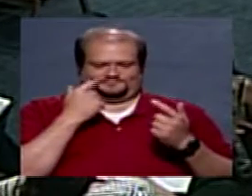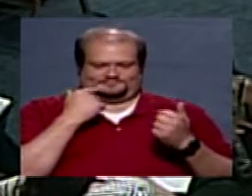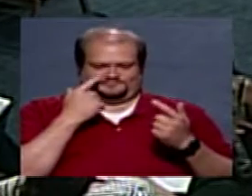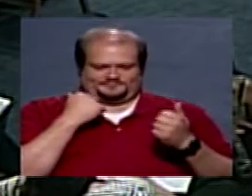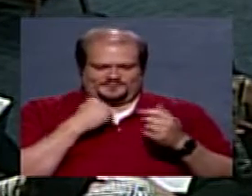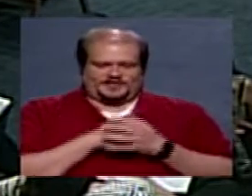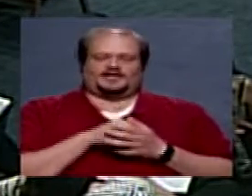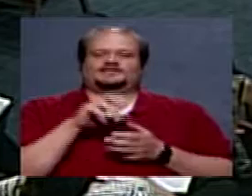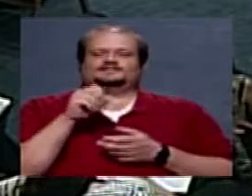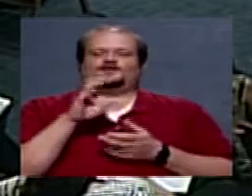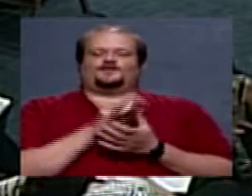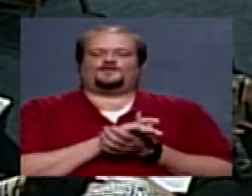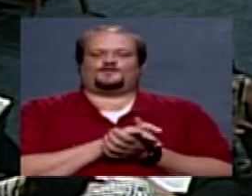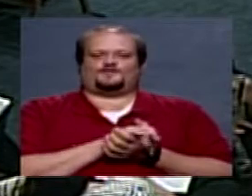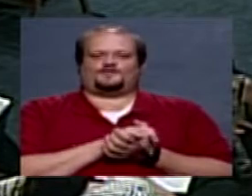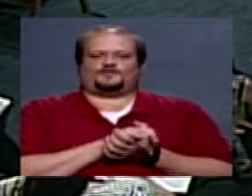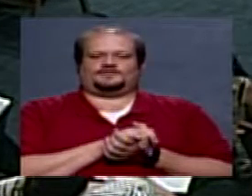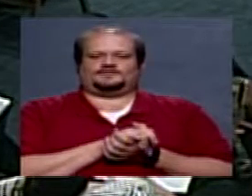So